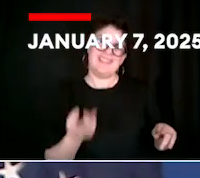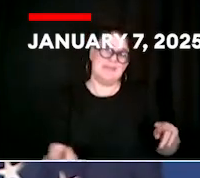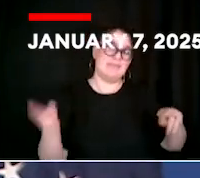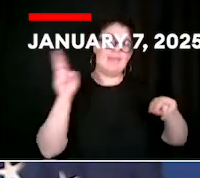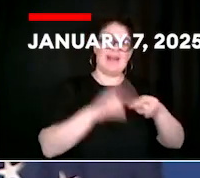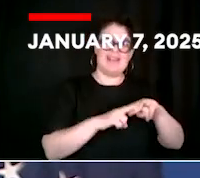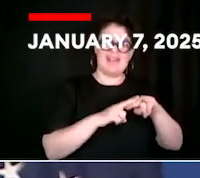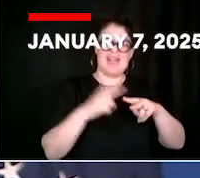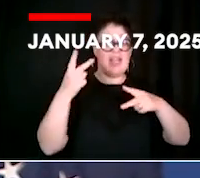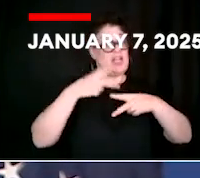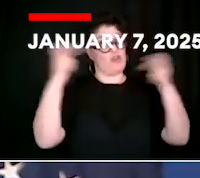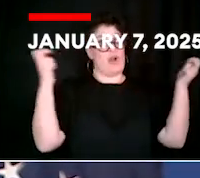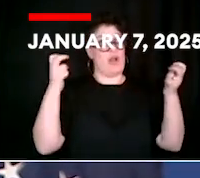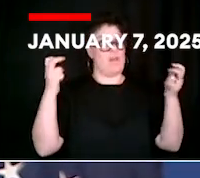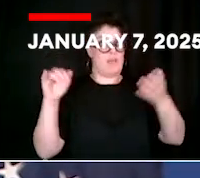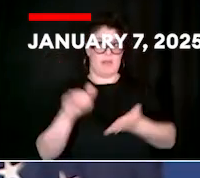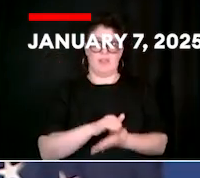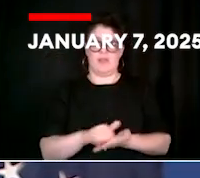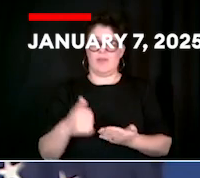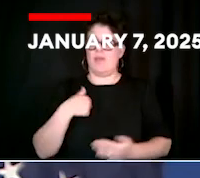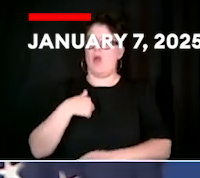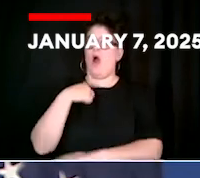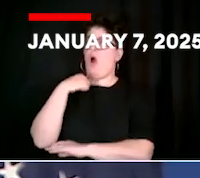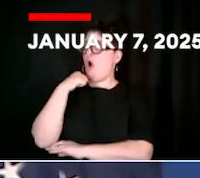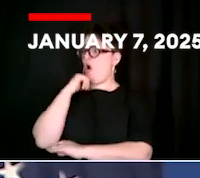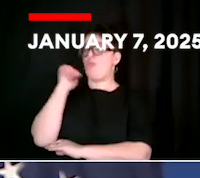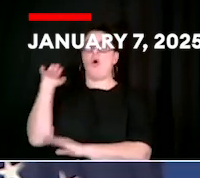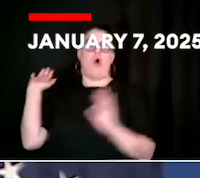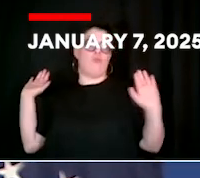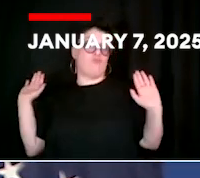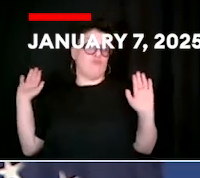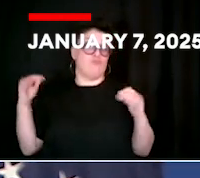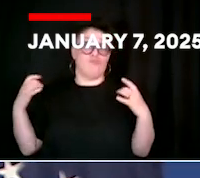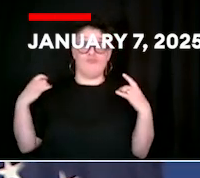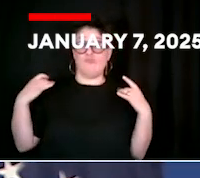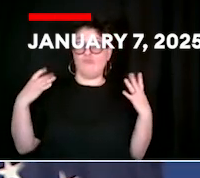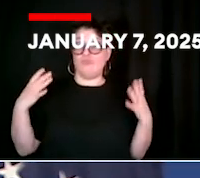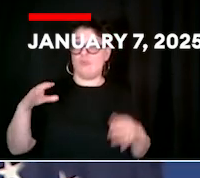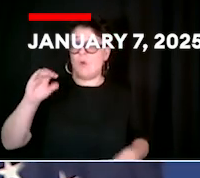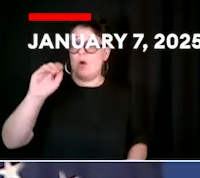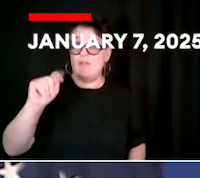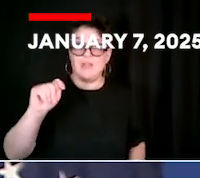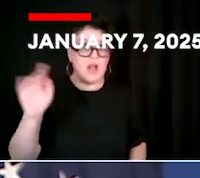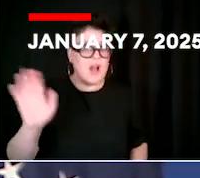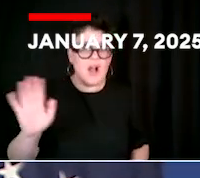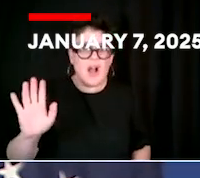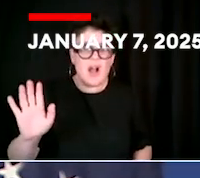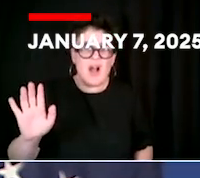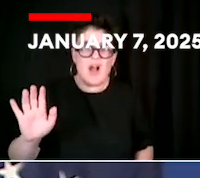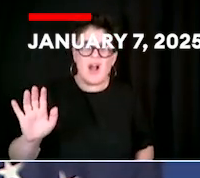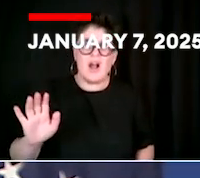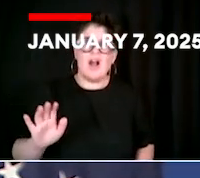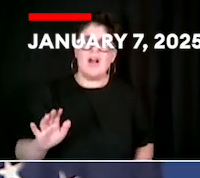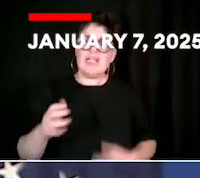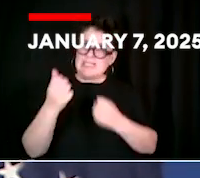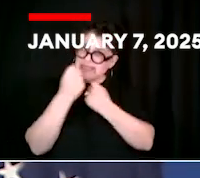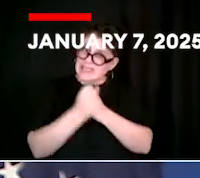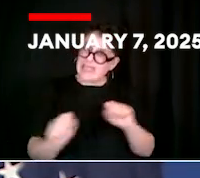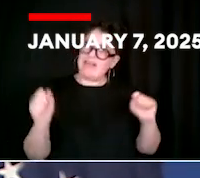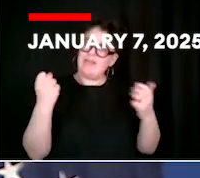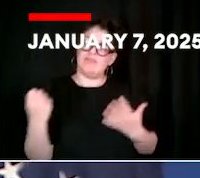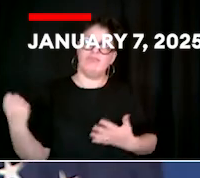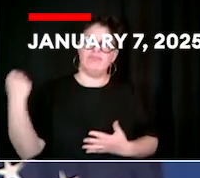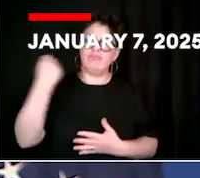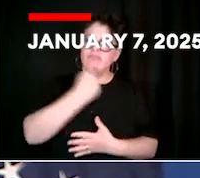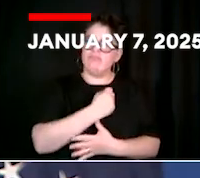I'm not going to sit back and say, well, we're not going to do additional overtime because I want to keep down numbers. No, safety is the top